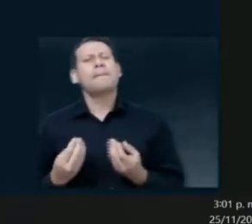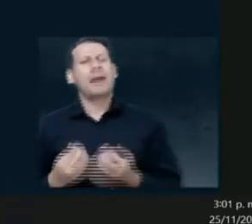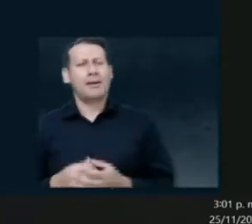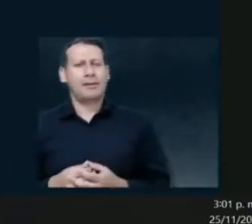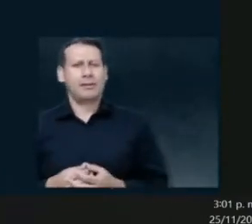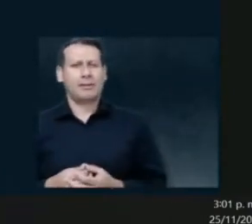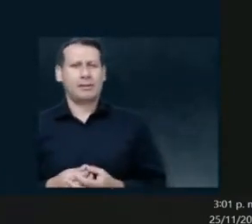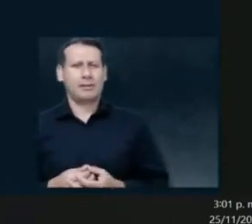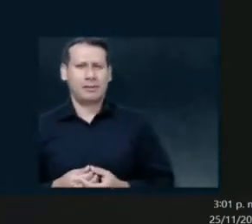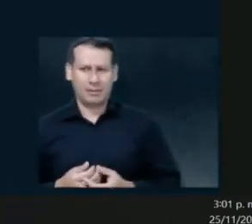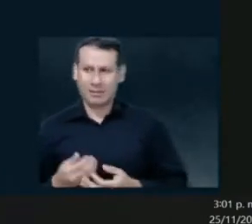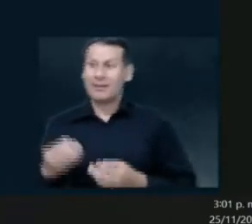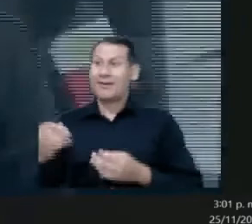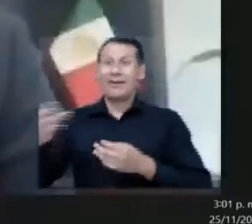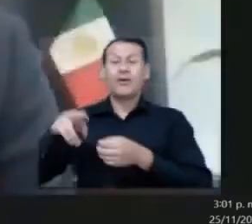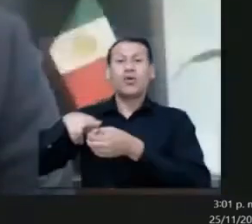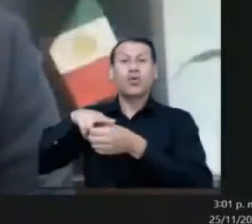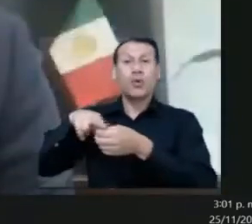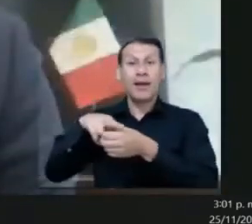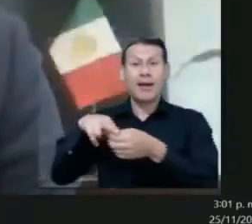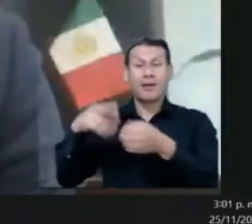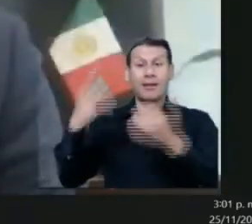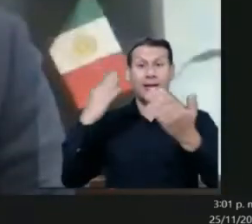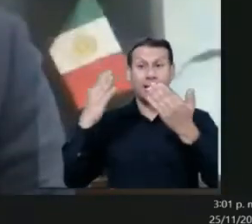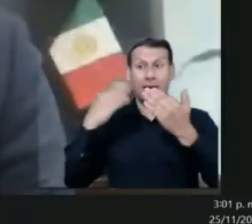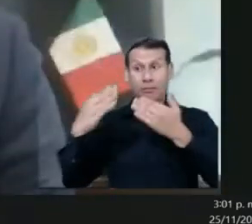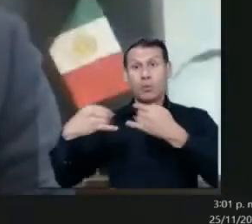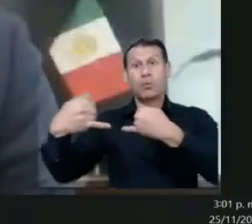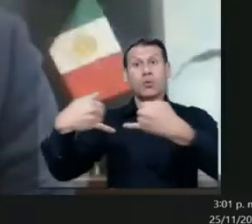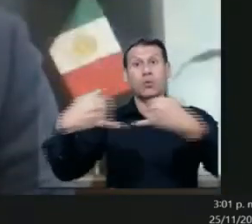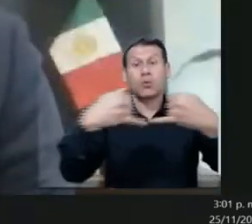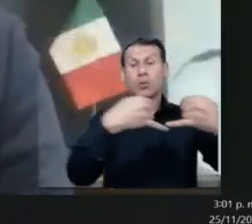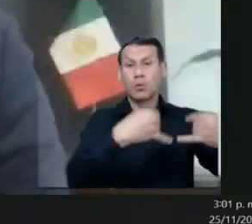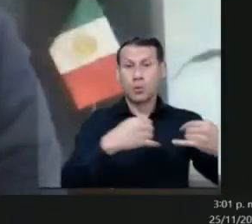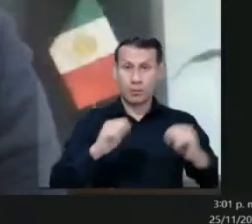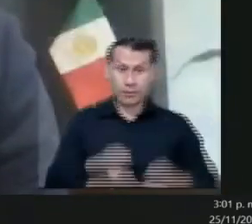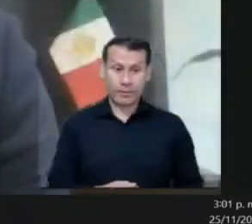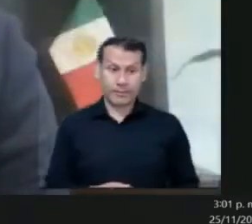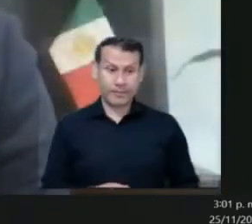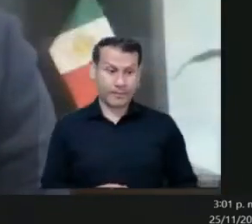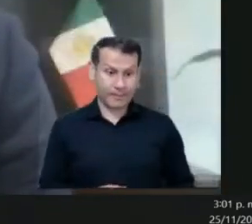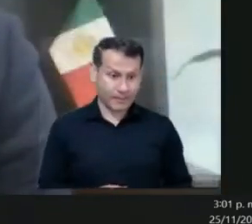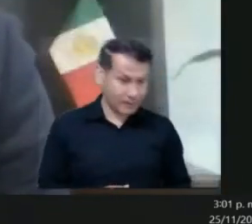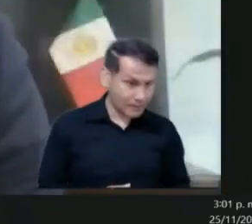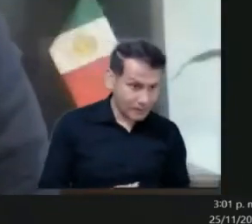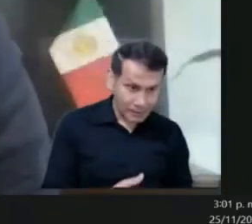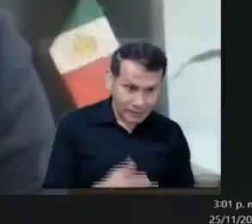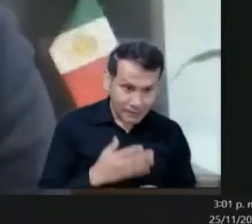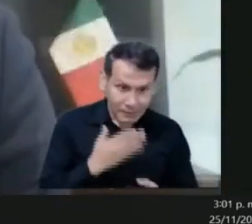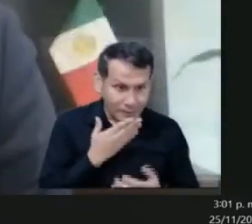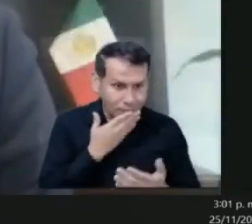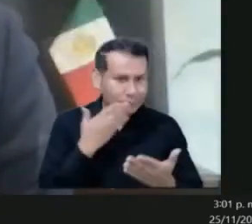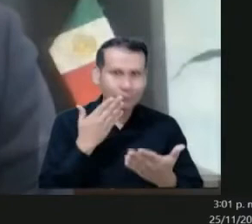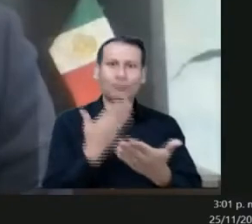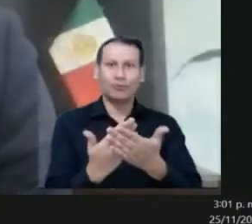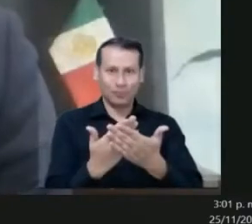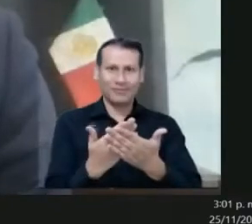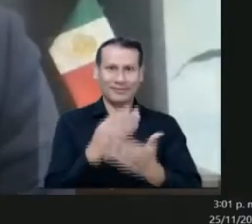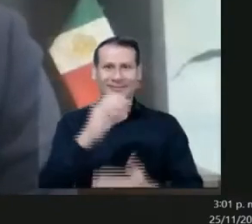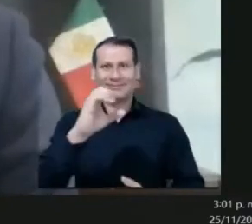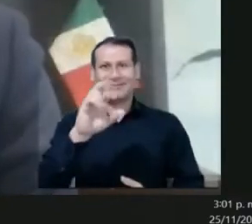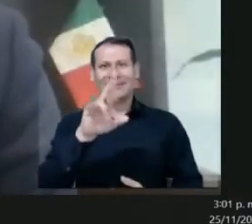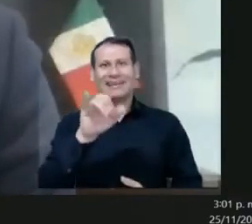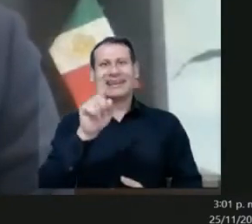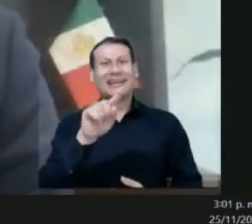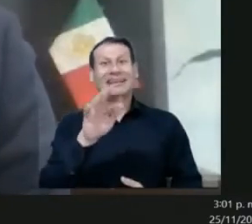these deployments in rural areas. Thank you very much. Yes, thank you, Christian, very much.